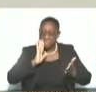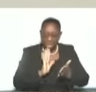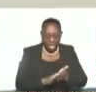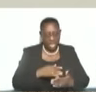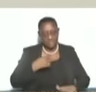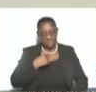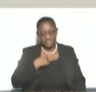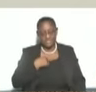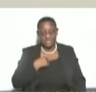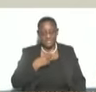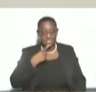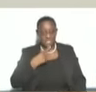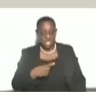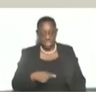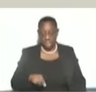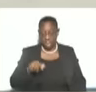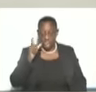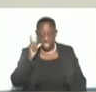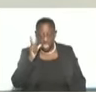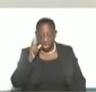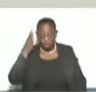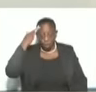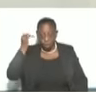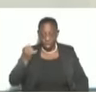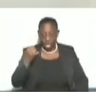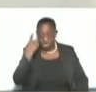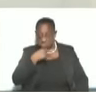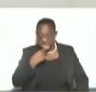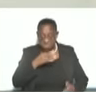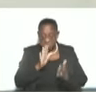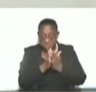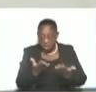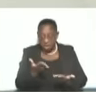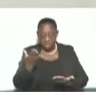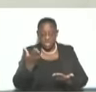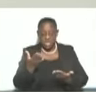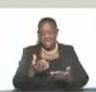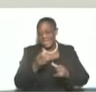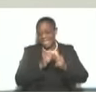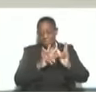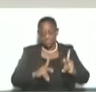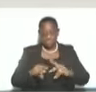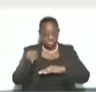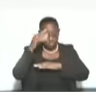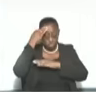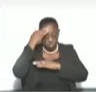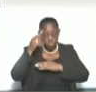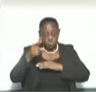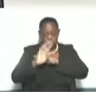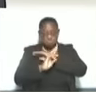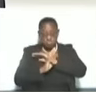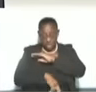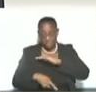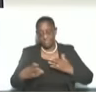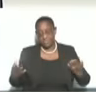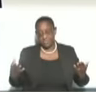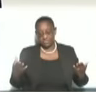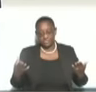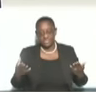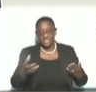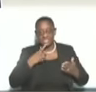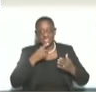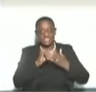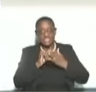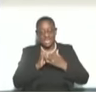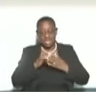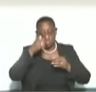She said, "Linnell, why you put your face on this book? Now everybody can know you were raped." I faced him, I confronted